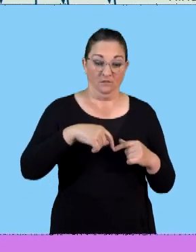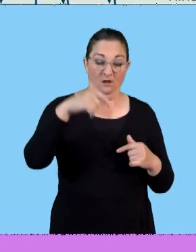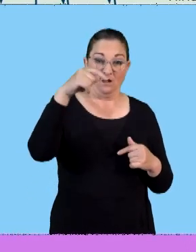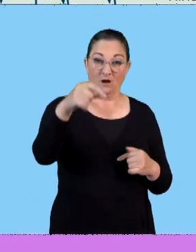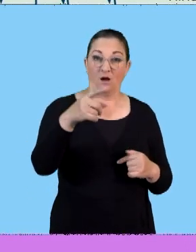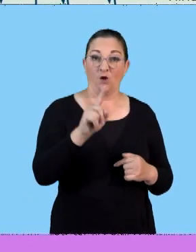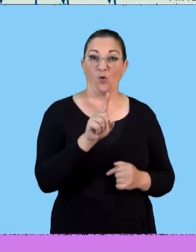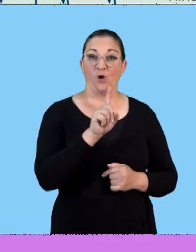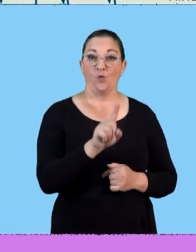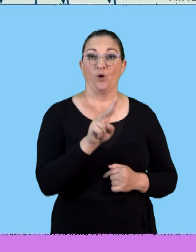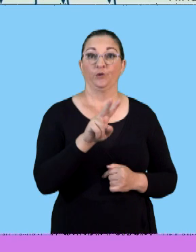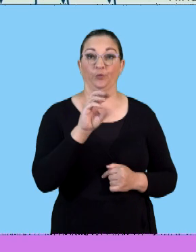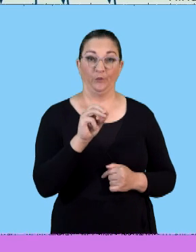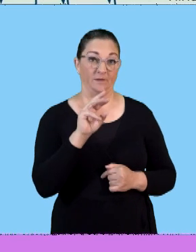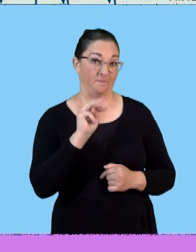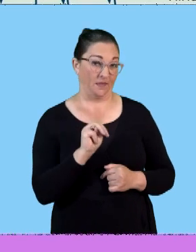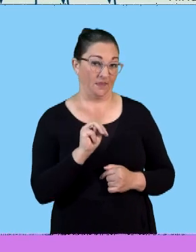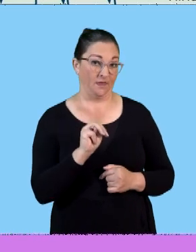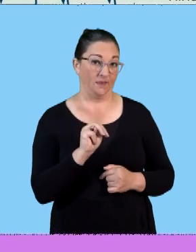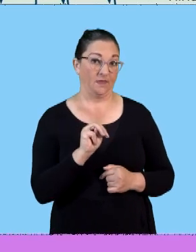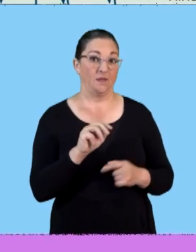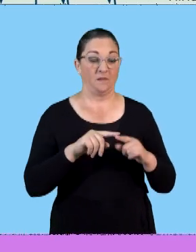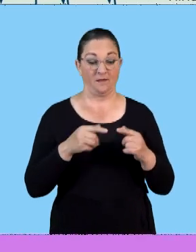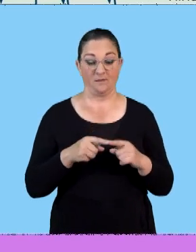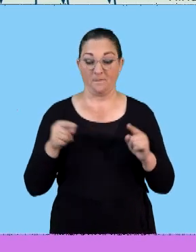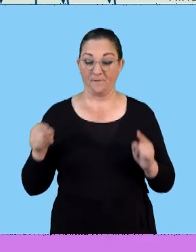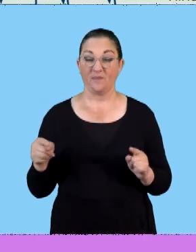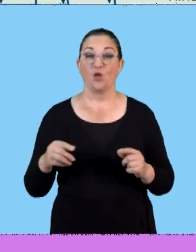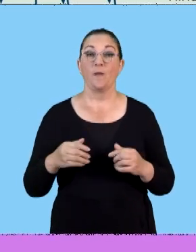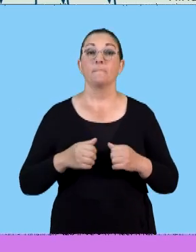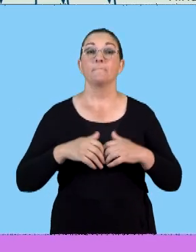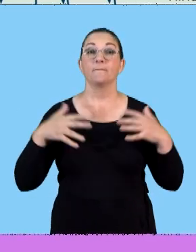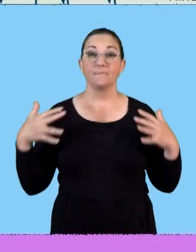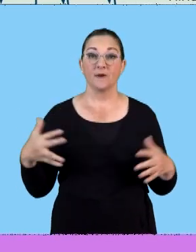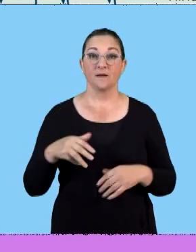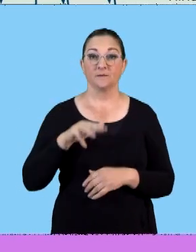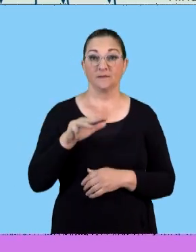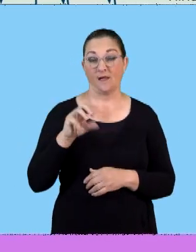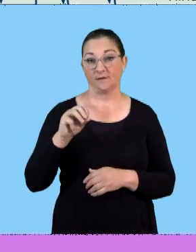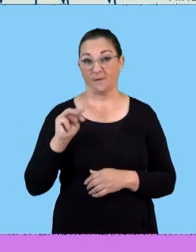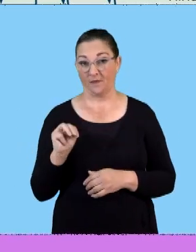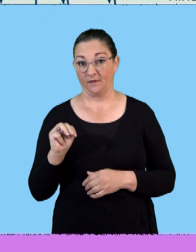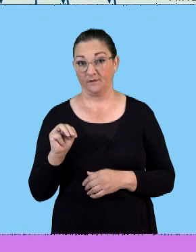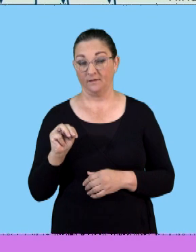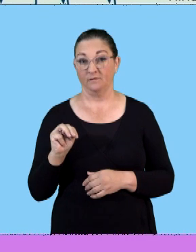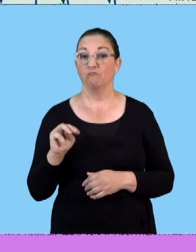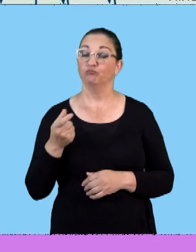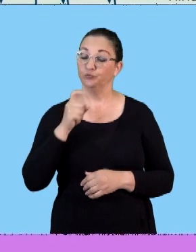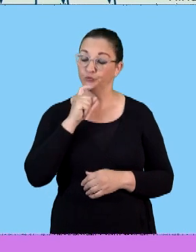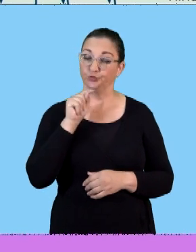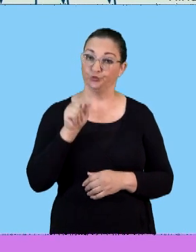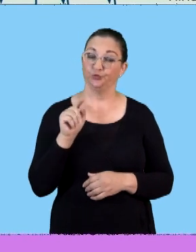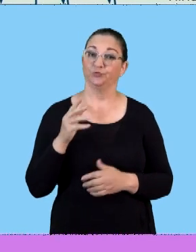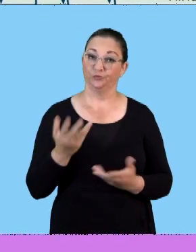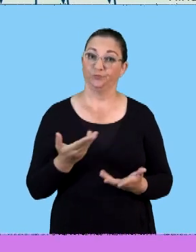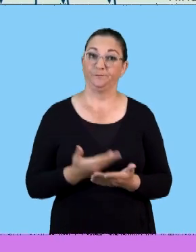maximum length is 120 meters. The maximum width, as indicated here, is 90 meters, and that is what